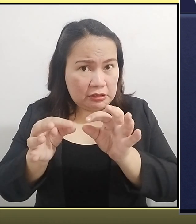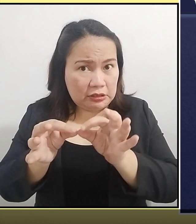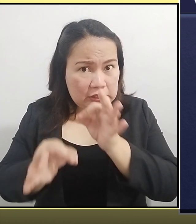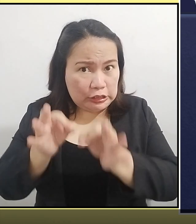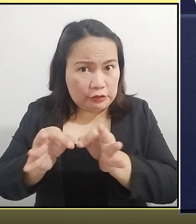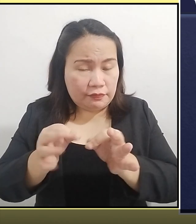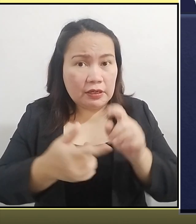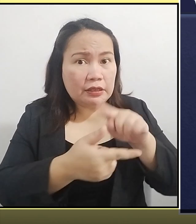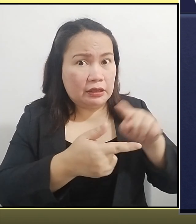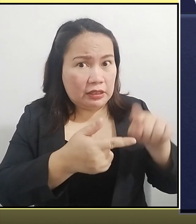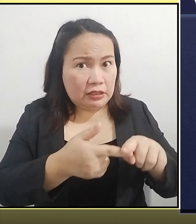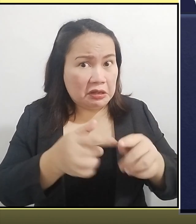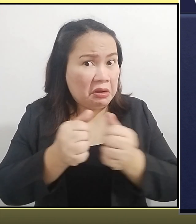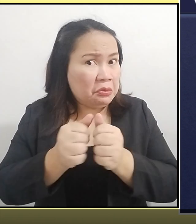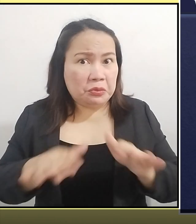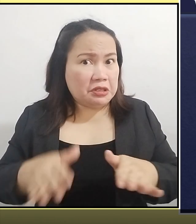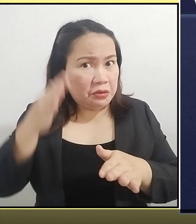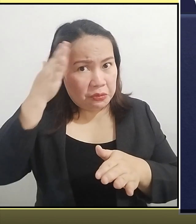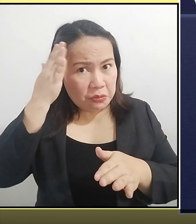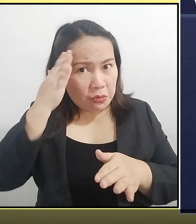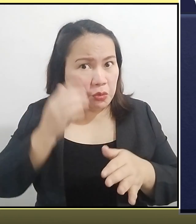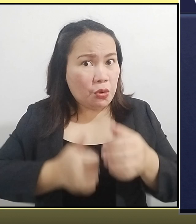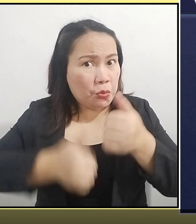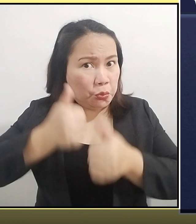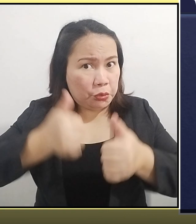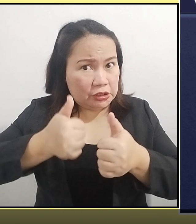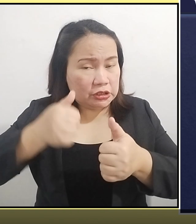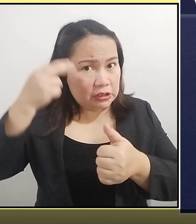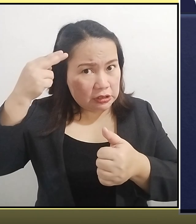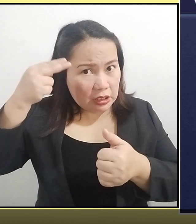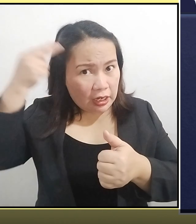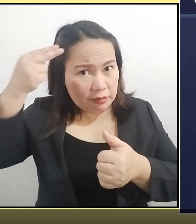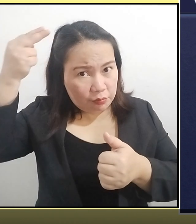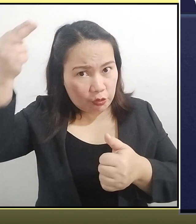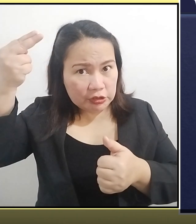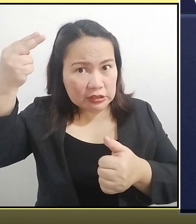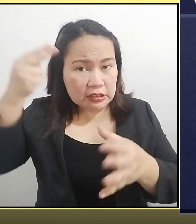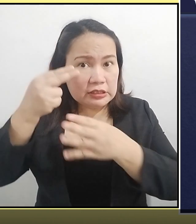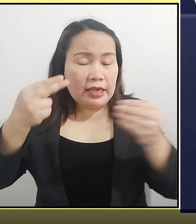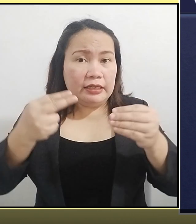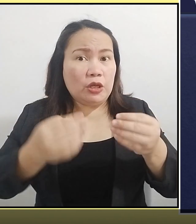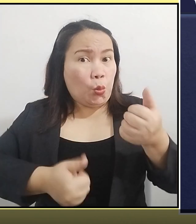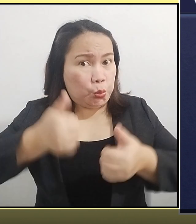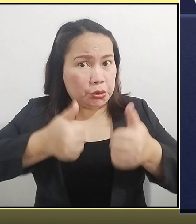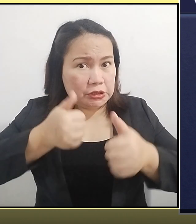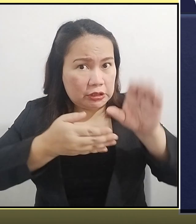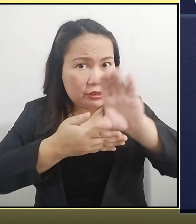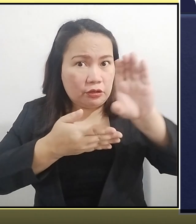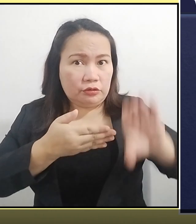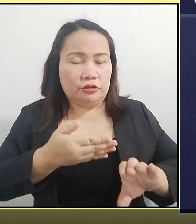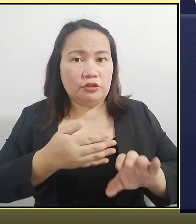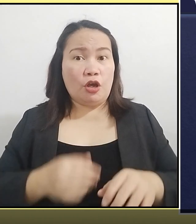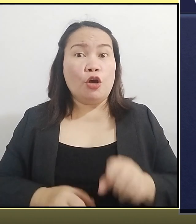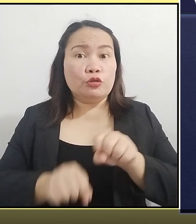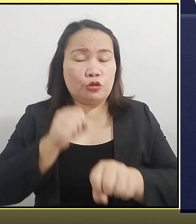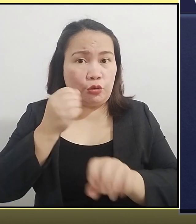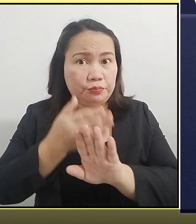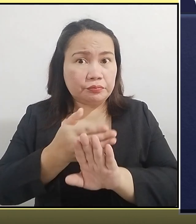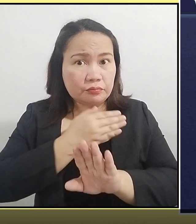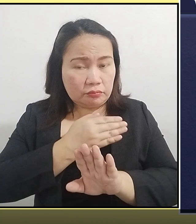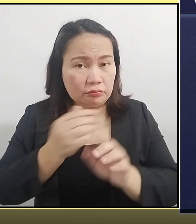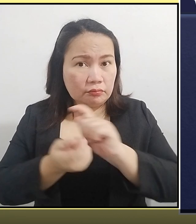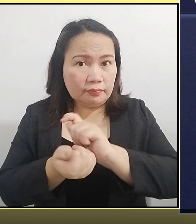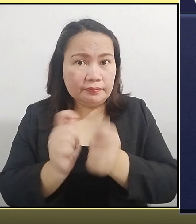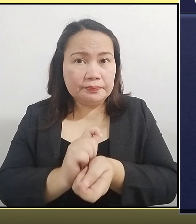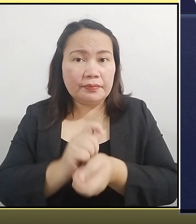without knowing or without identifying first the hypothesis and the conclusion. So, dapat bago mo siya gawing